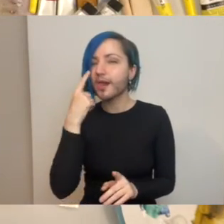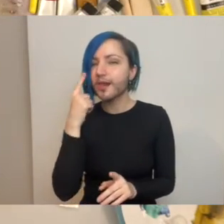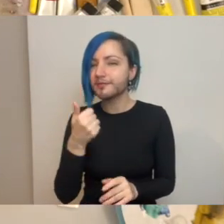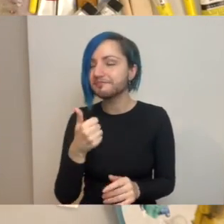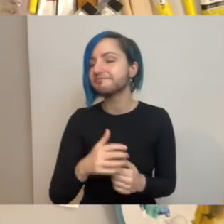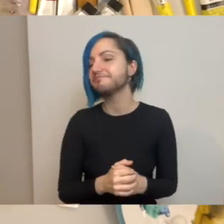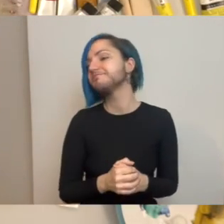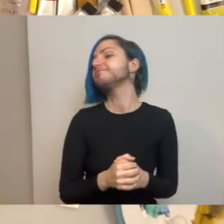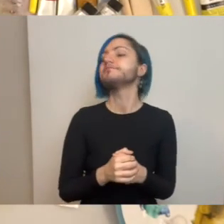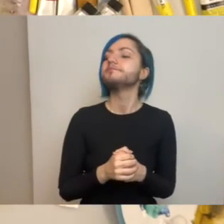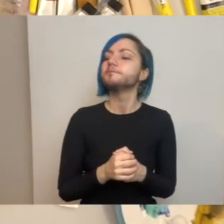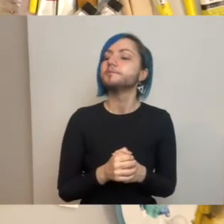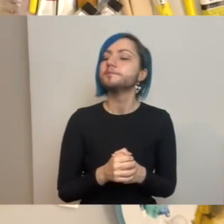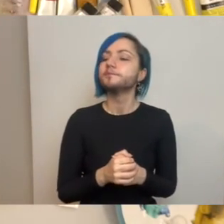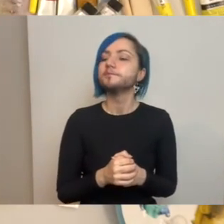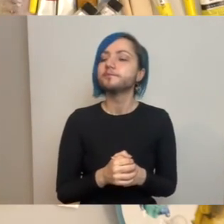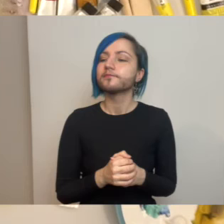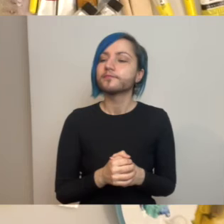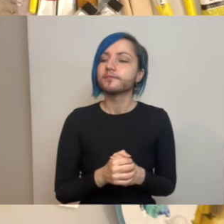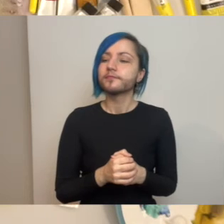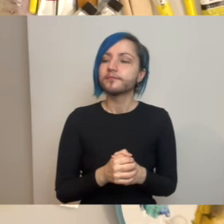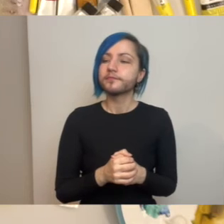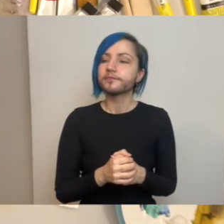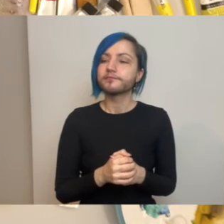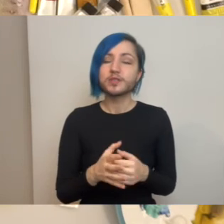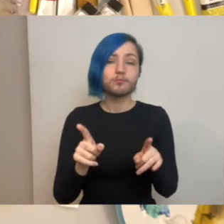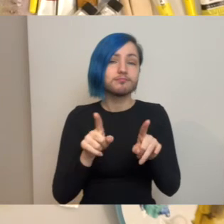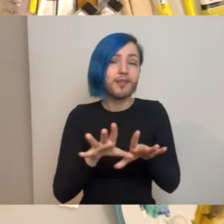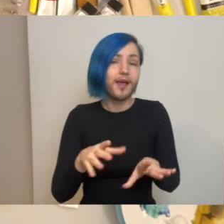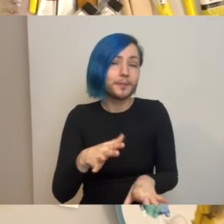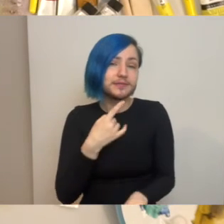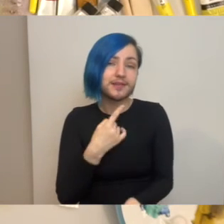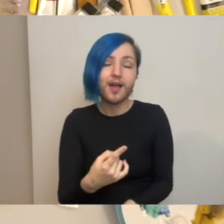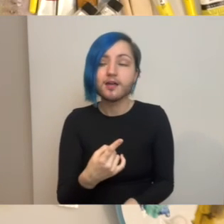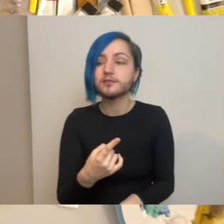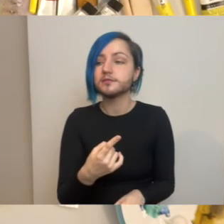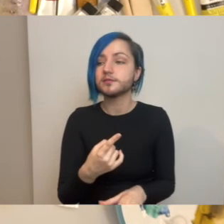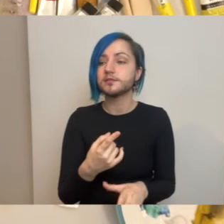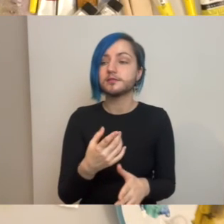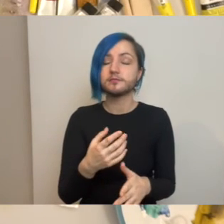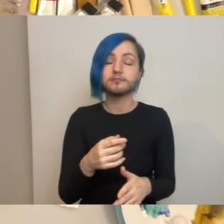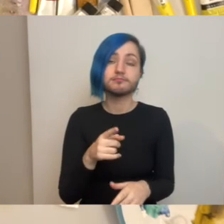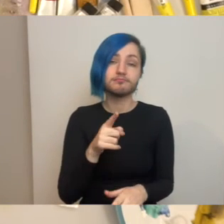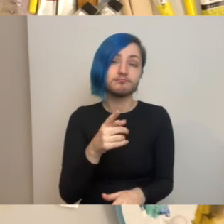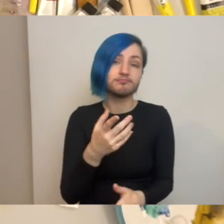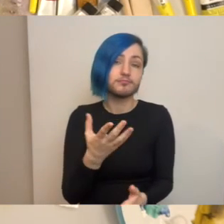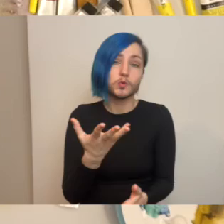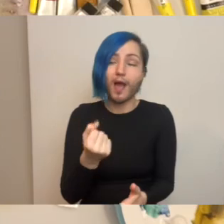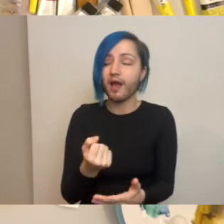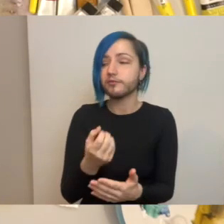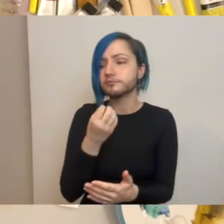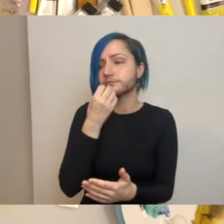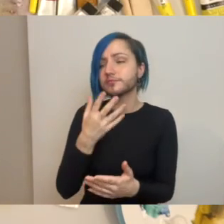maybe what started out as a seascape might actually